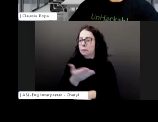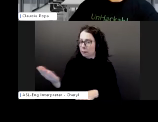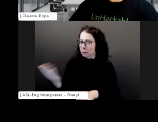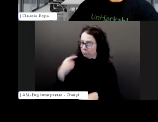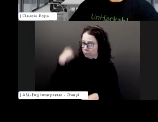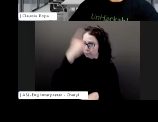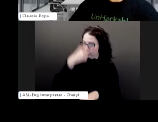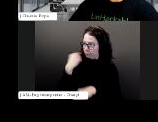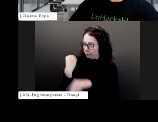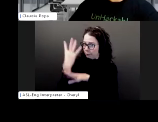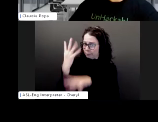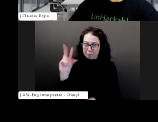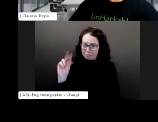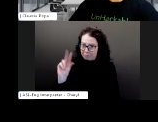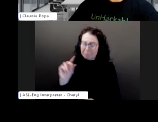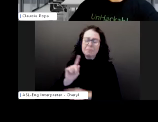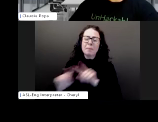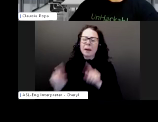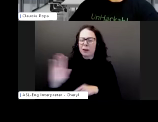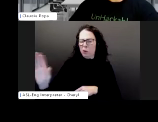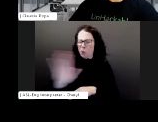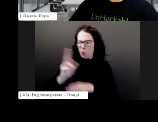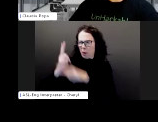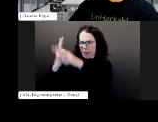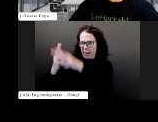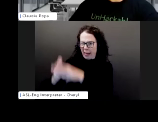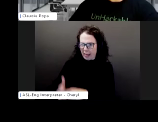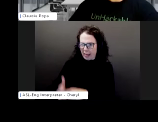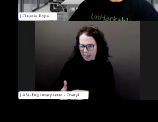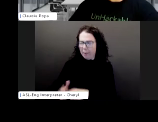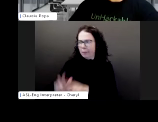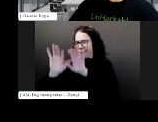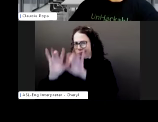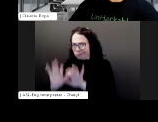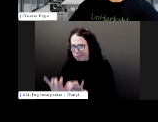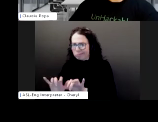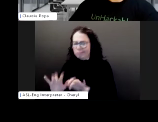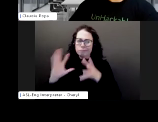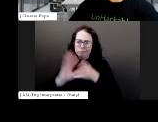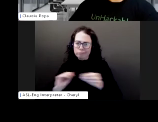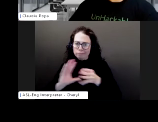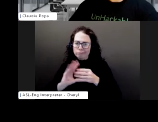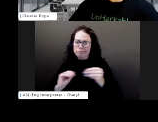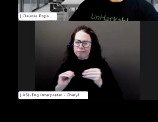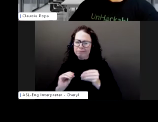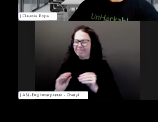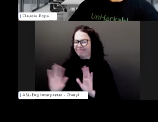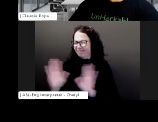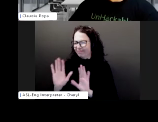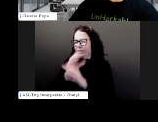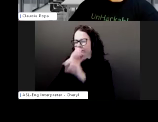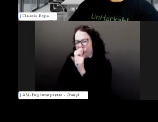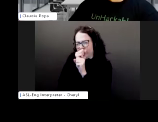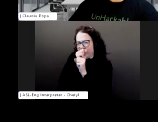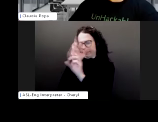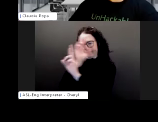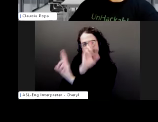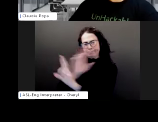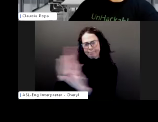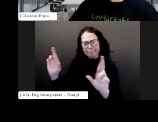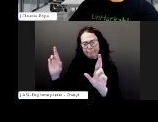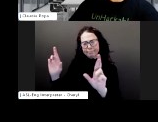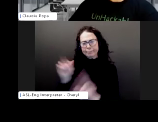strongly to not share personal circumstances or issues during the session. We are trying to keep to a